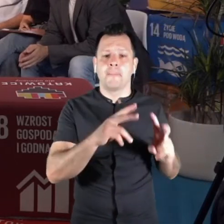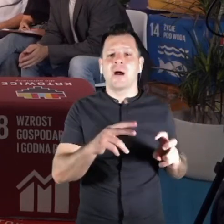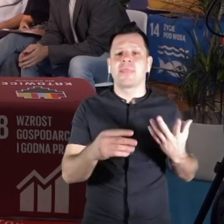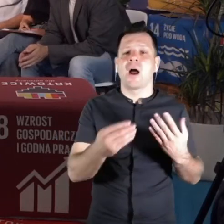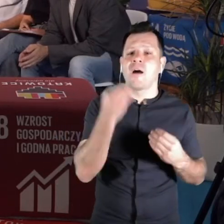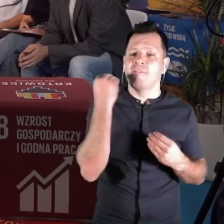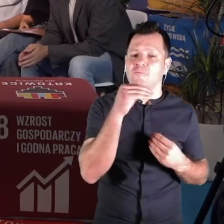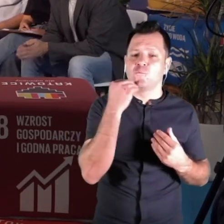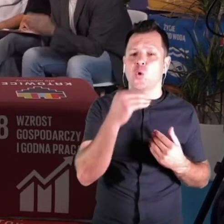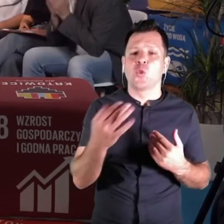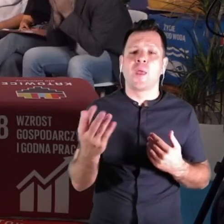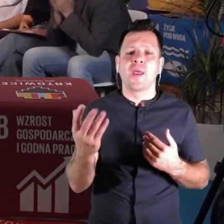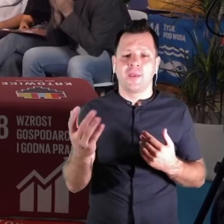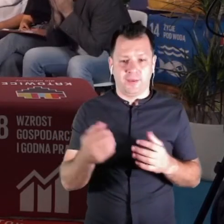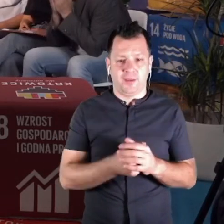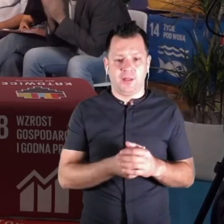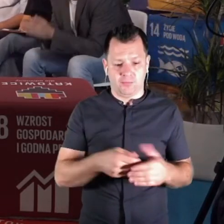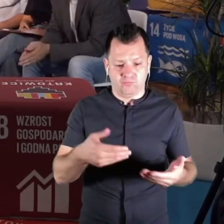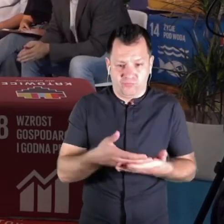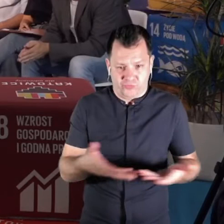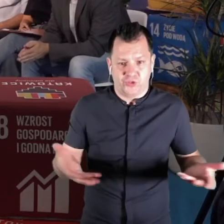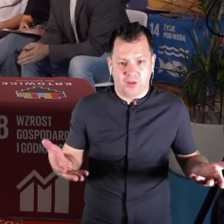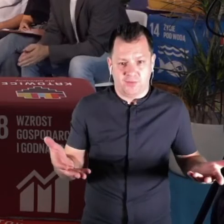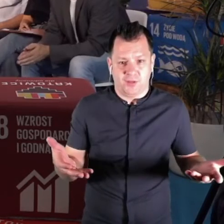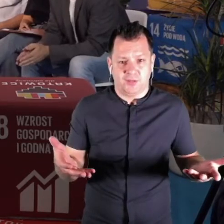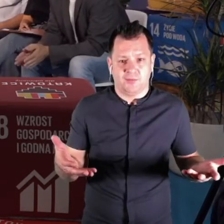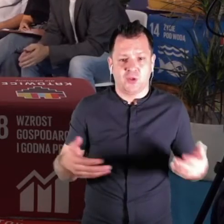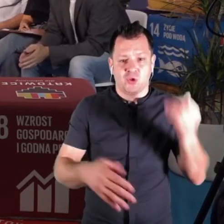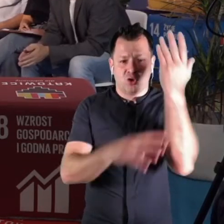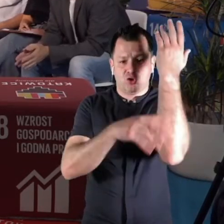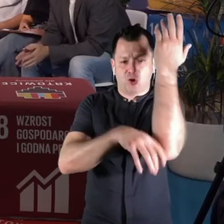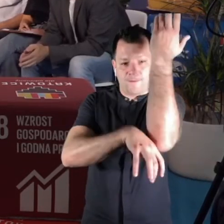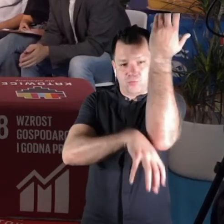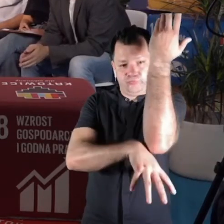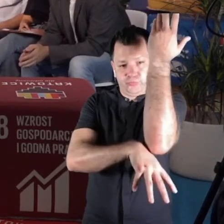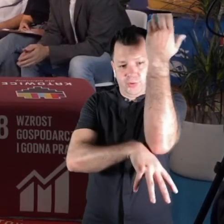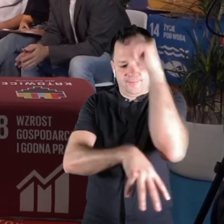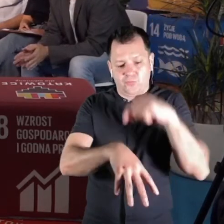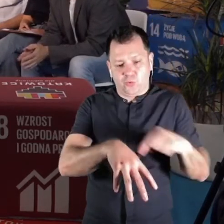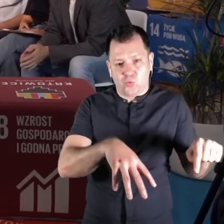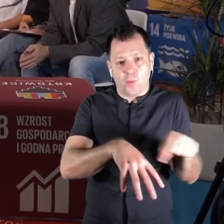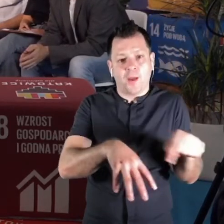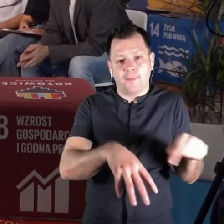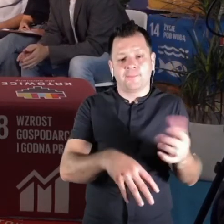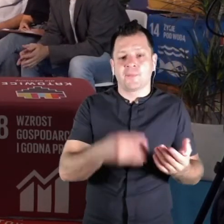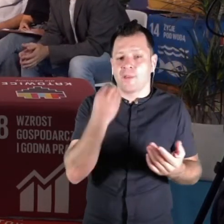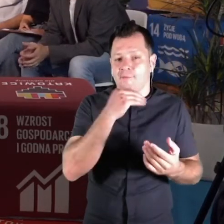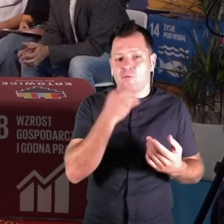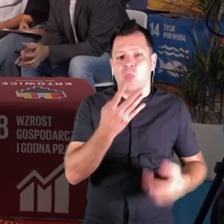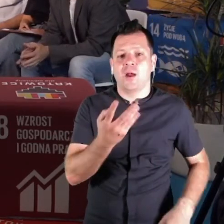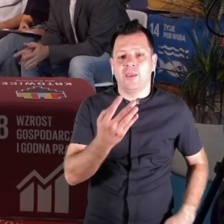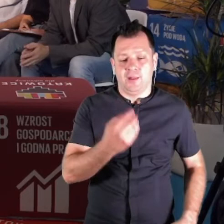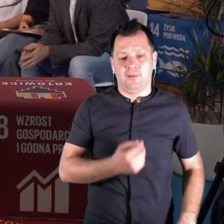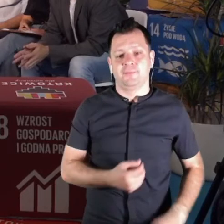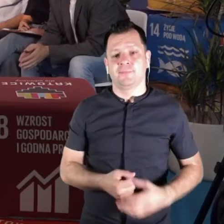point. This is a very important project for us. It's about watering trees in the